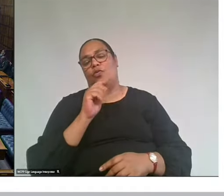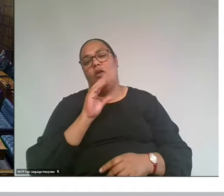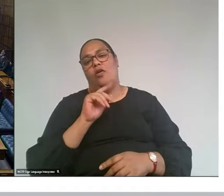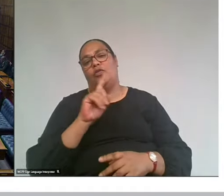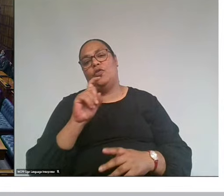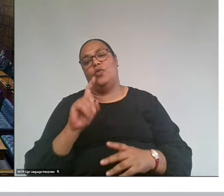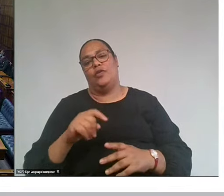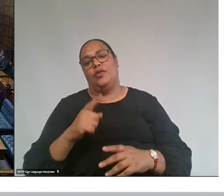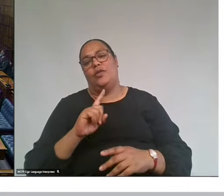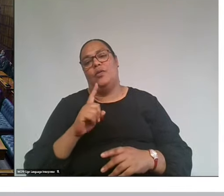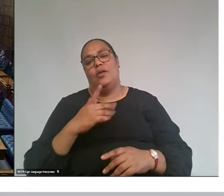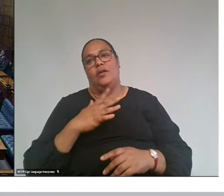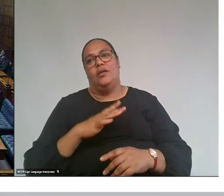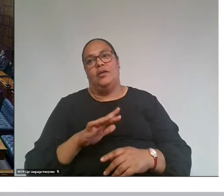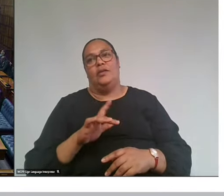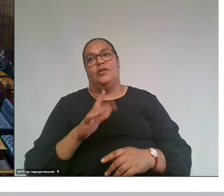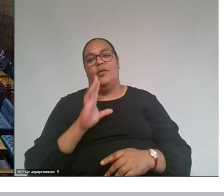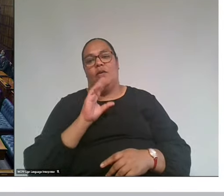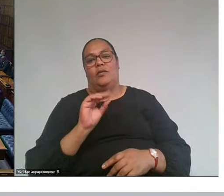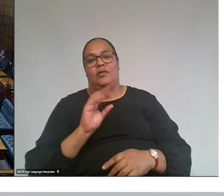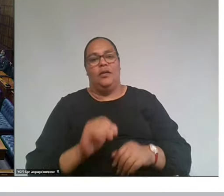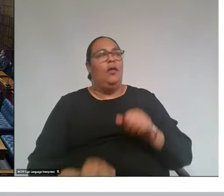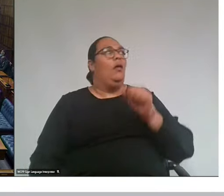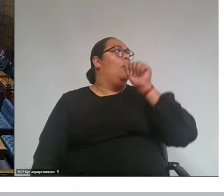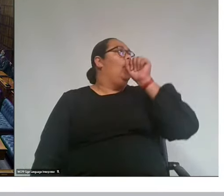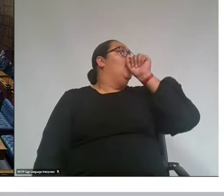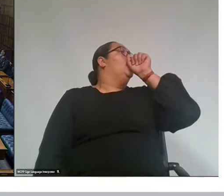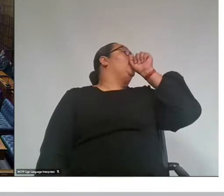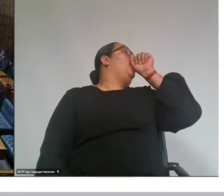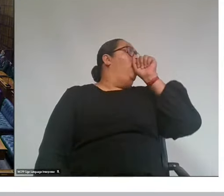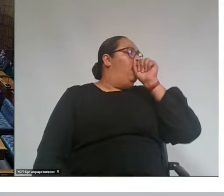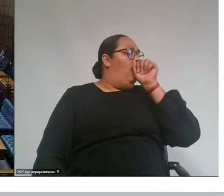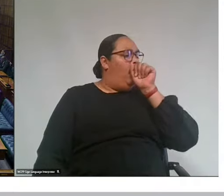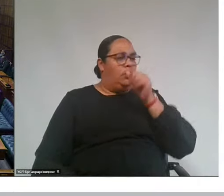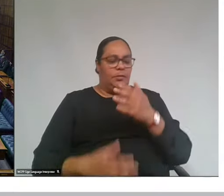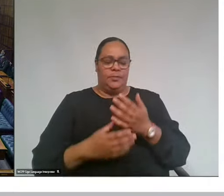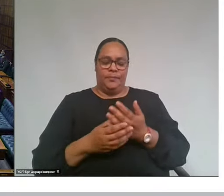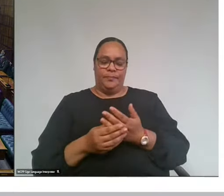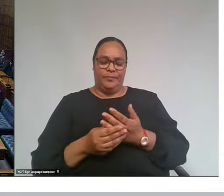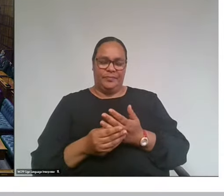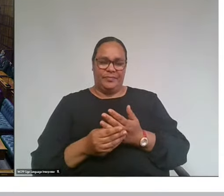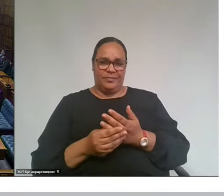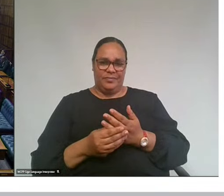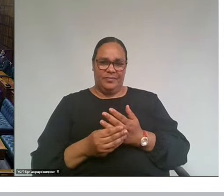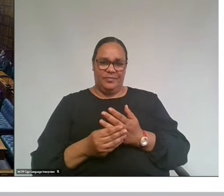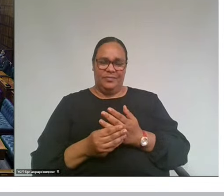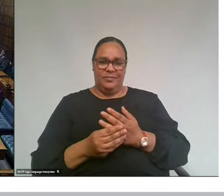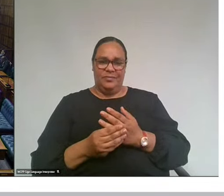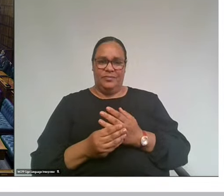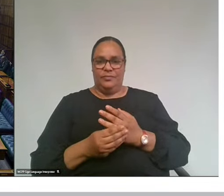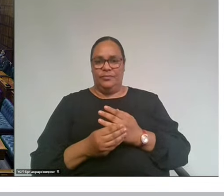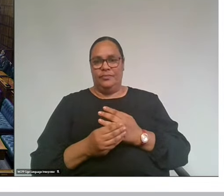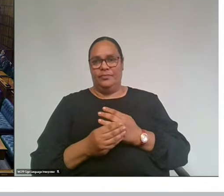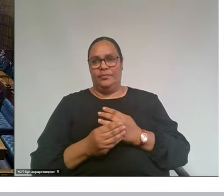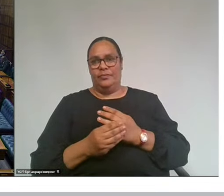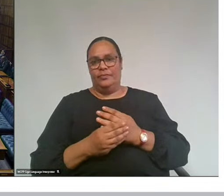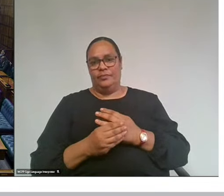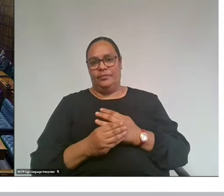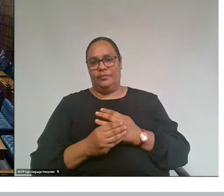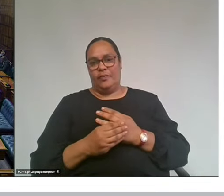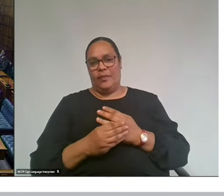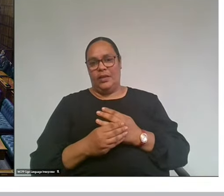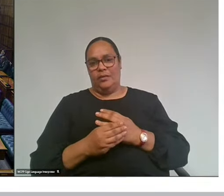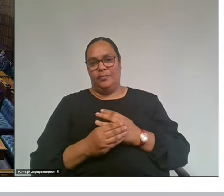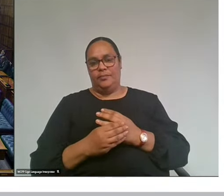questions that we that we wanted to ask uh so my first uh resolution or